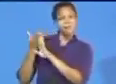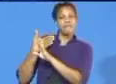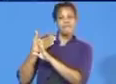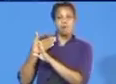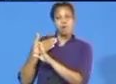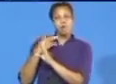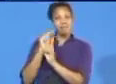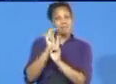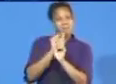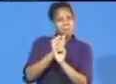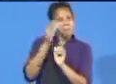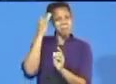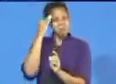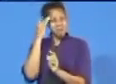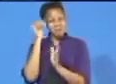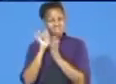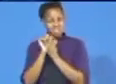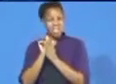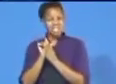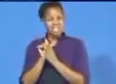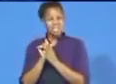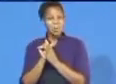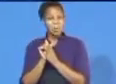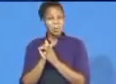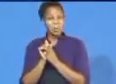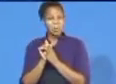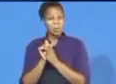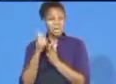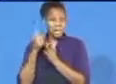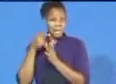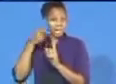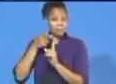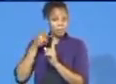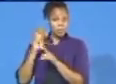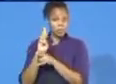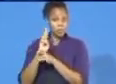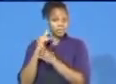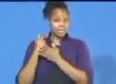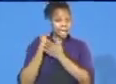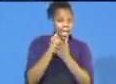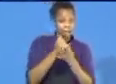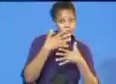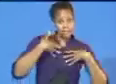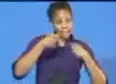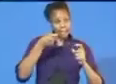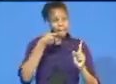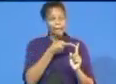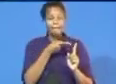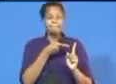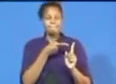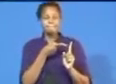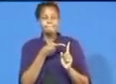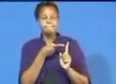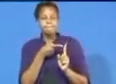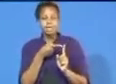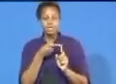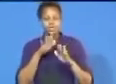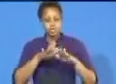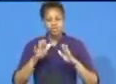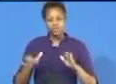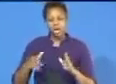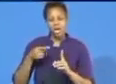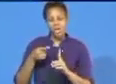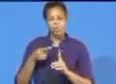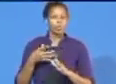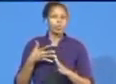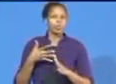Naaman knew that this was going to be the source or the vehicle of his healing. The child was nurtured to